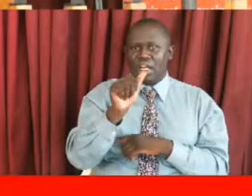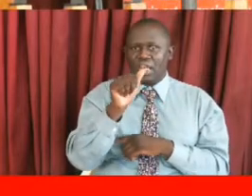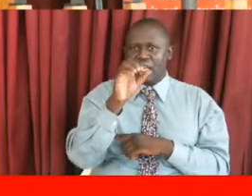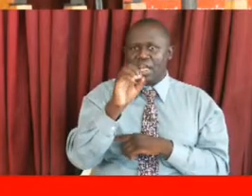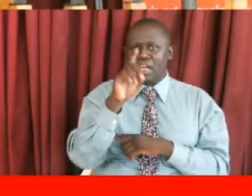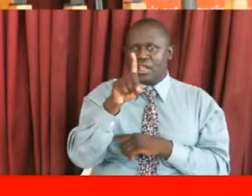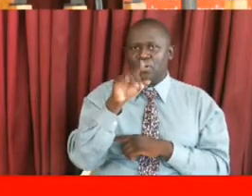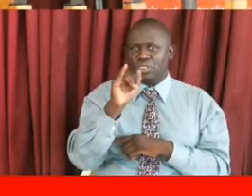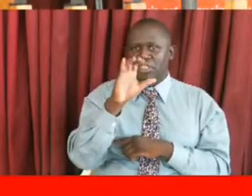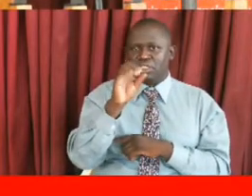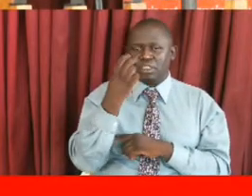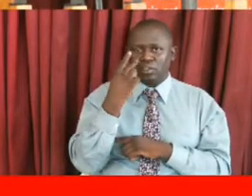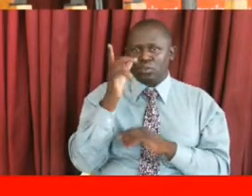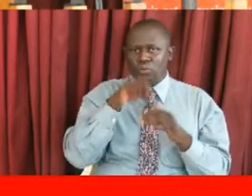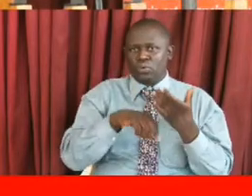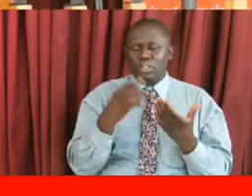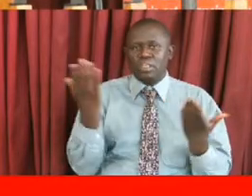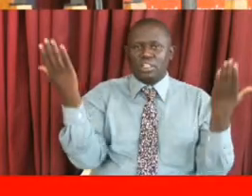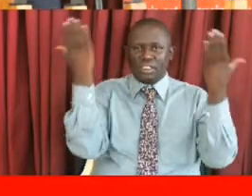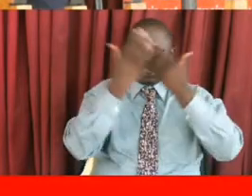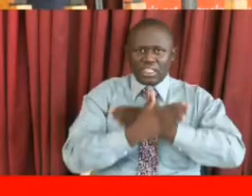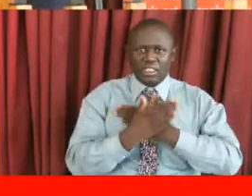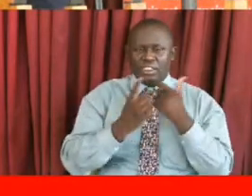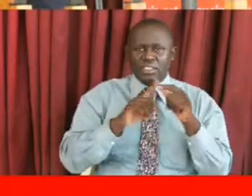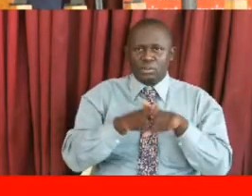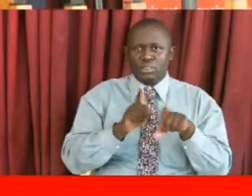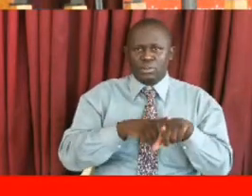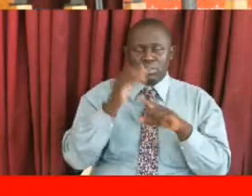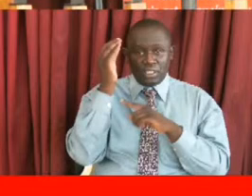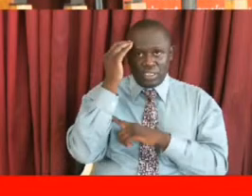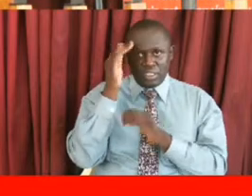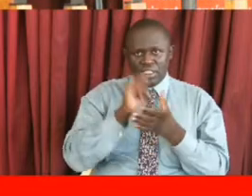out this is when this church will be